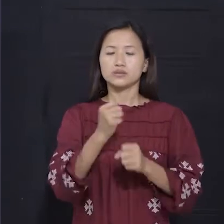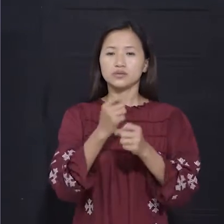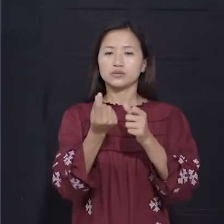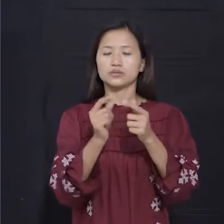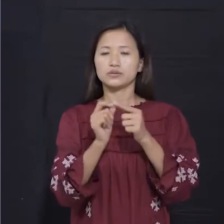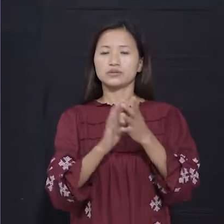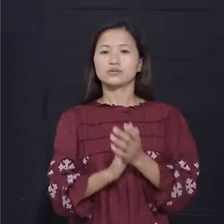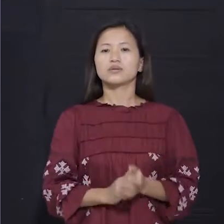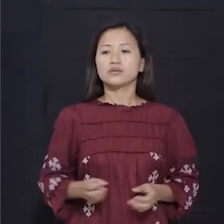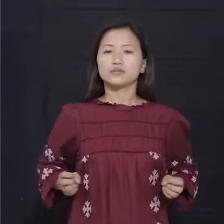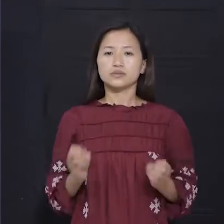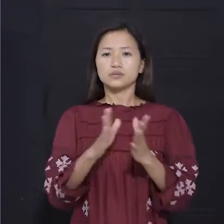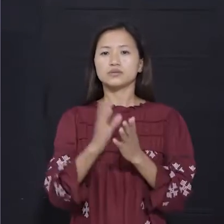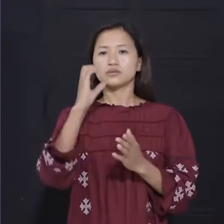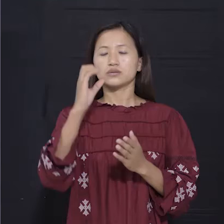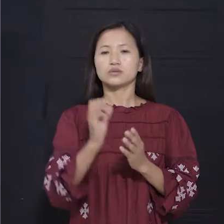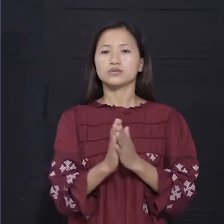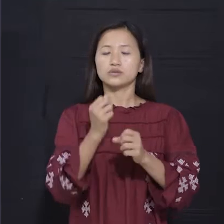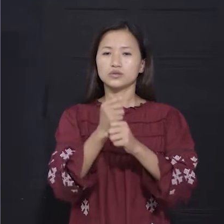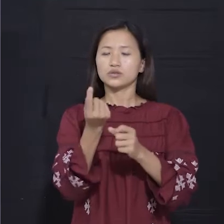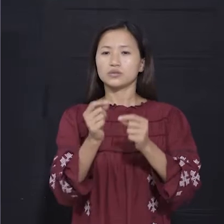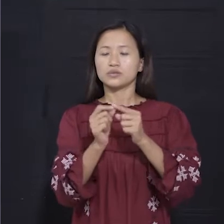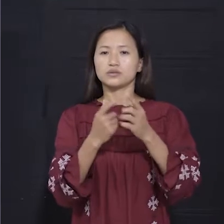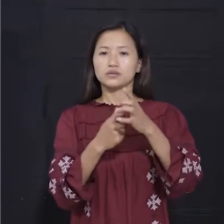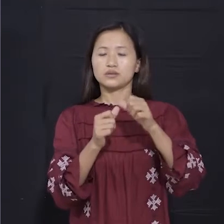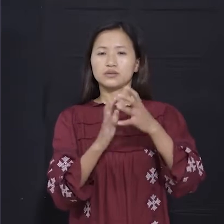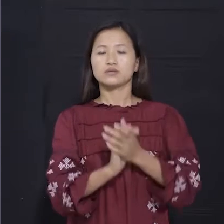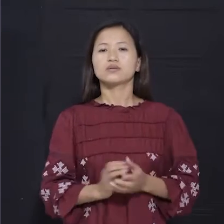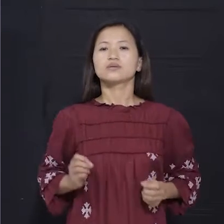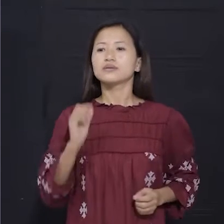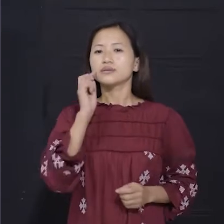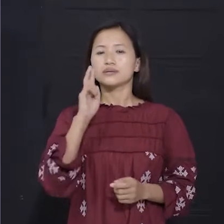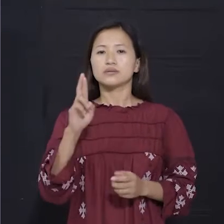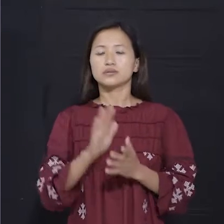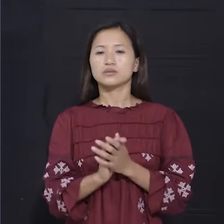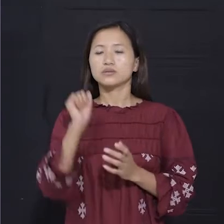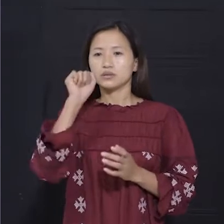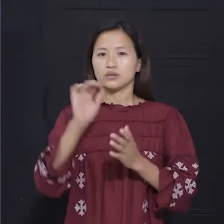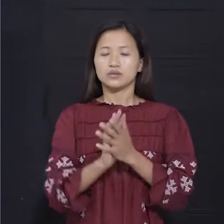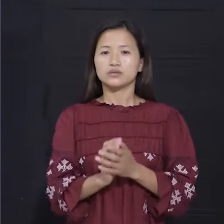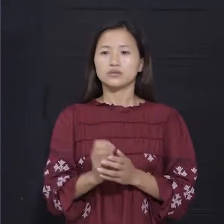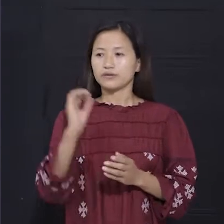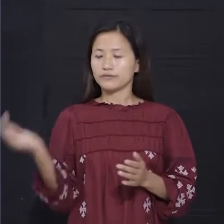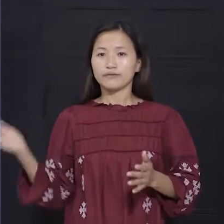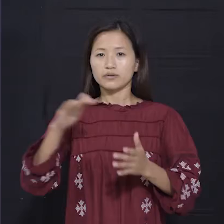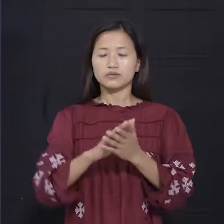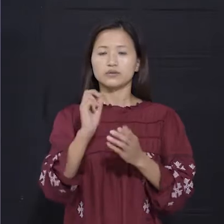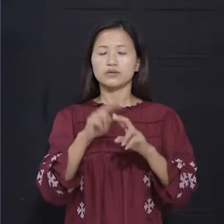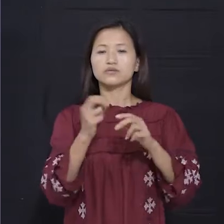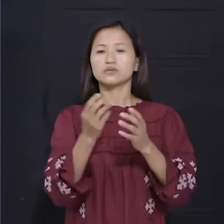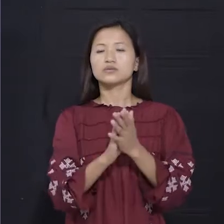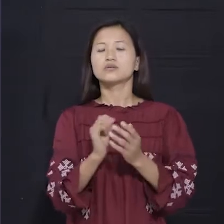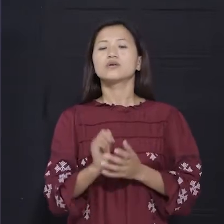with Chandragupta I. So Chandragupta I, he was the founder of the Gupta dynasty, that is